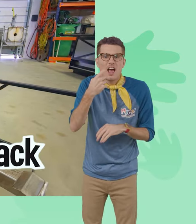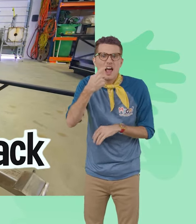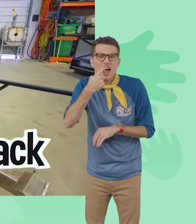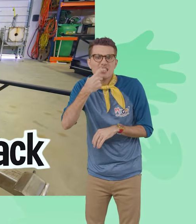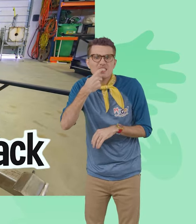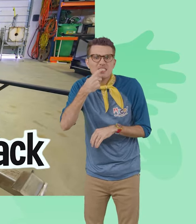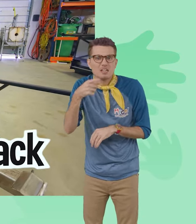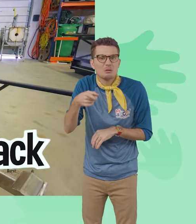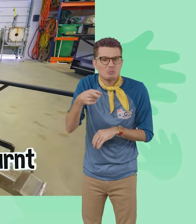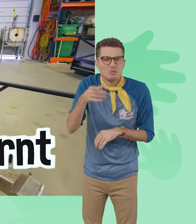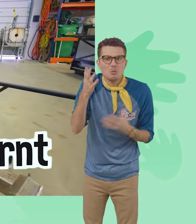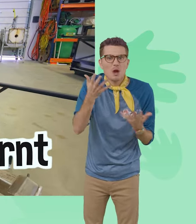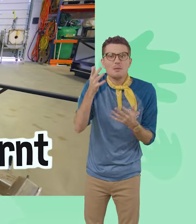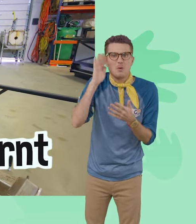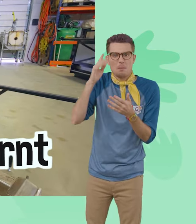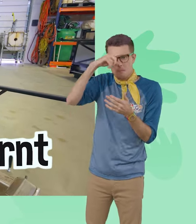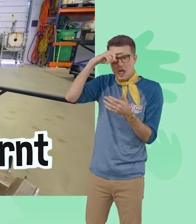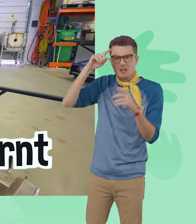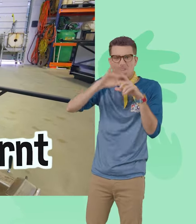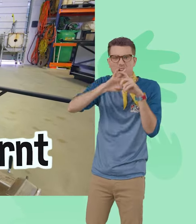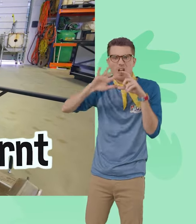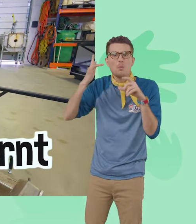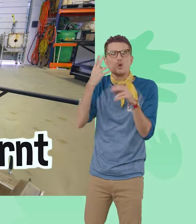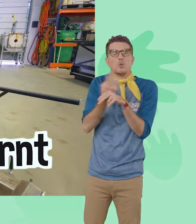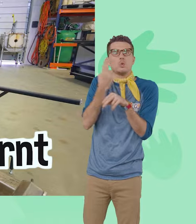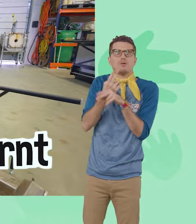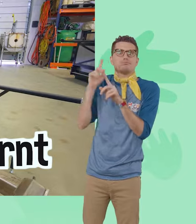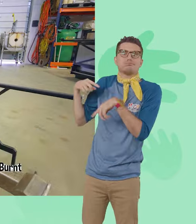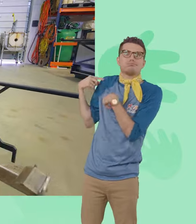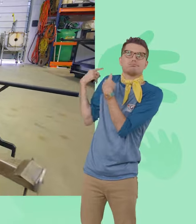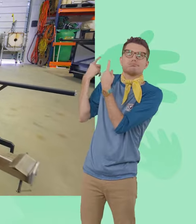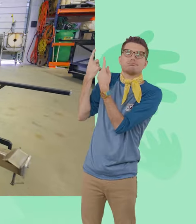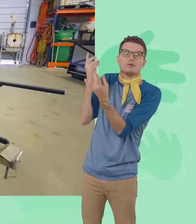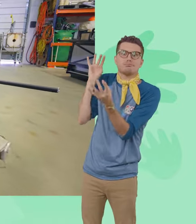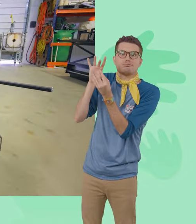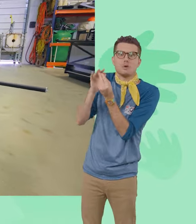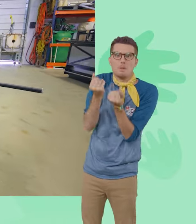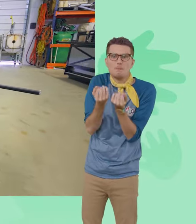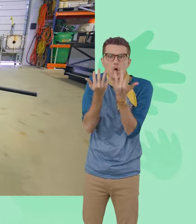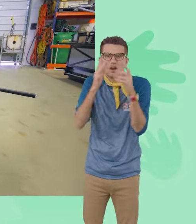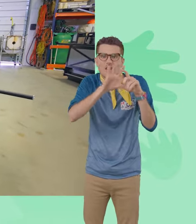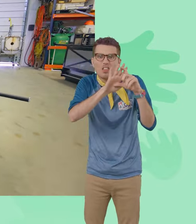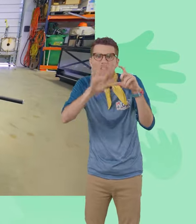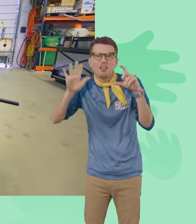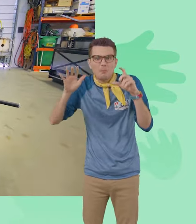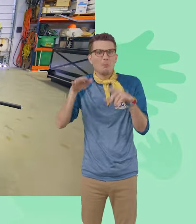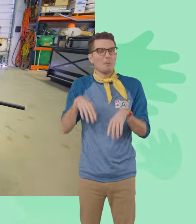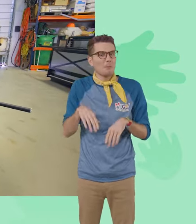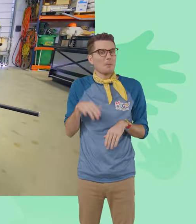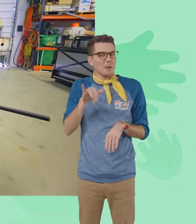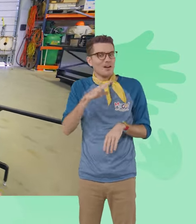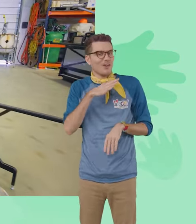turn black, a little bit burnt over time. That is so cool. Okay, here we go. Hey,